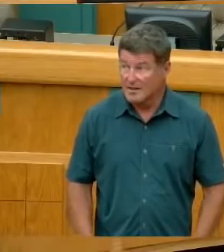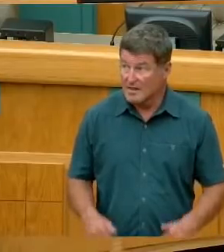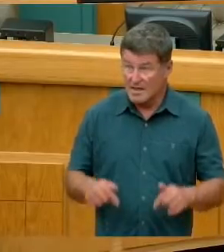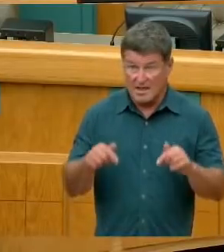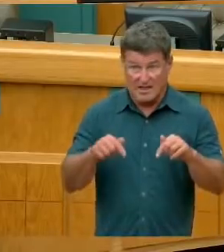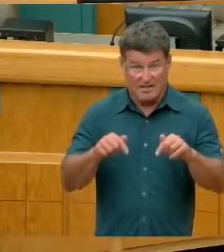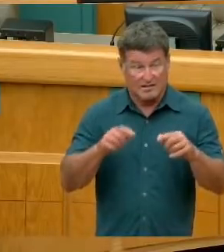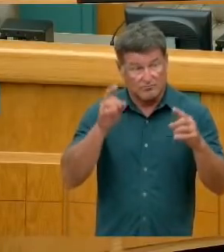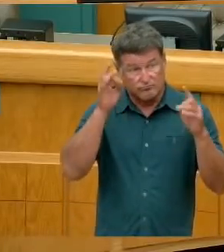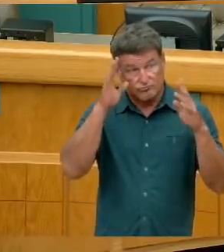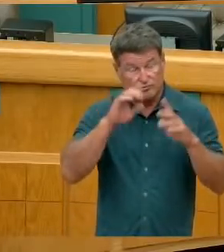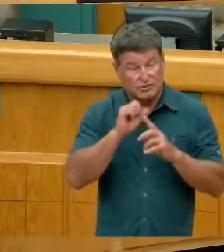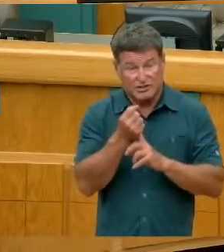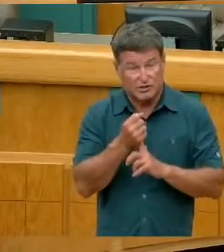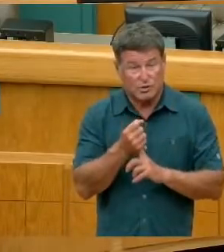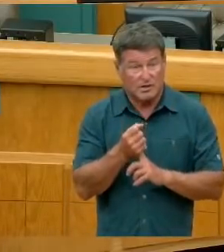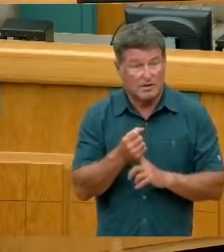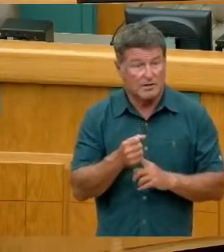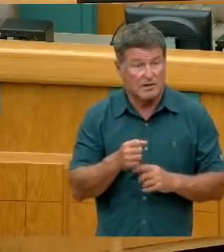This is simple math.